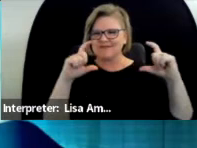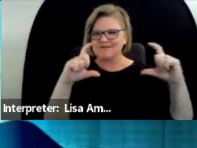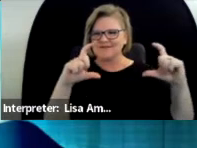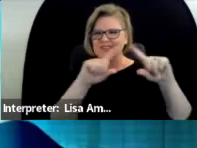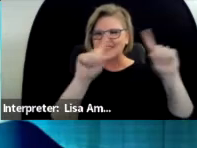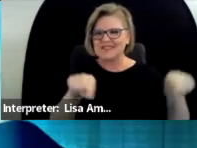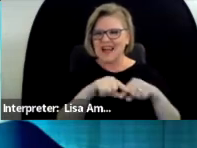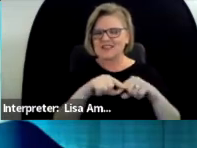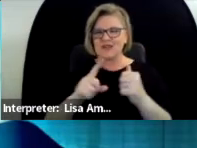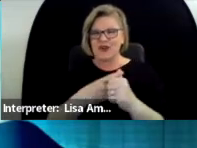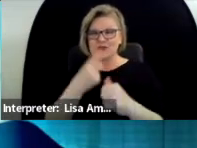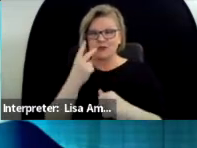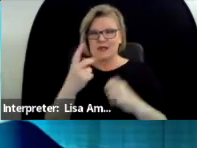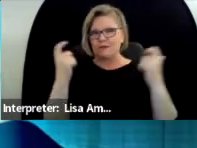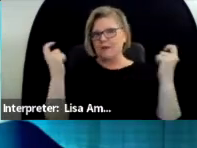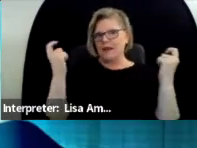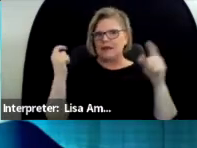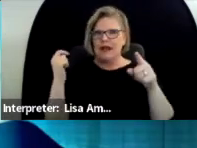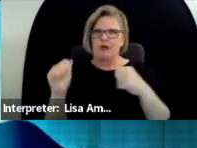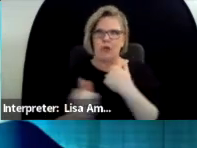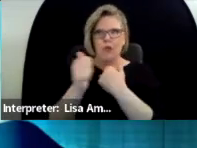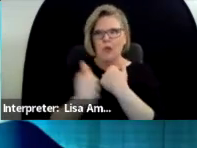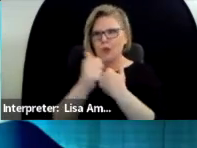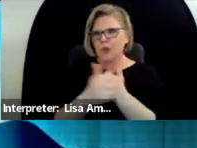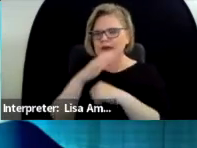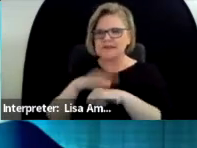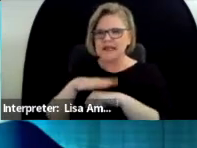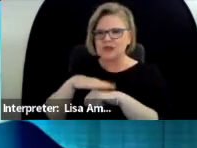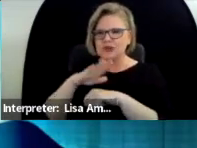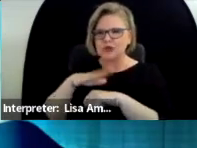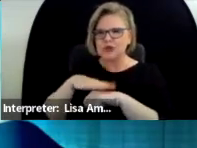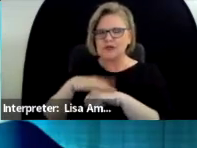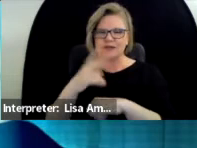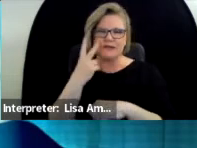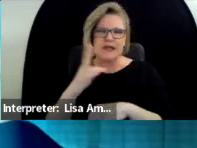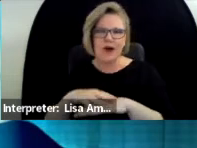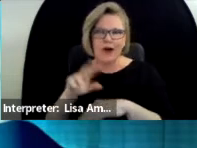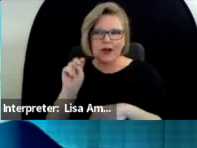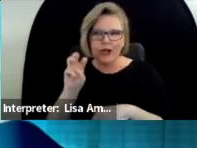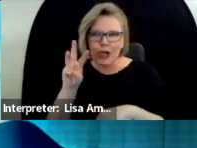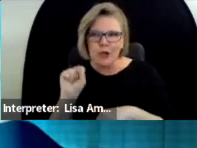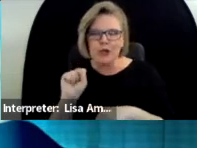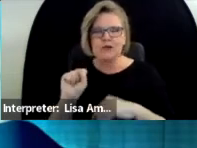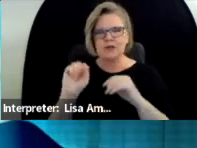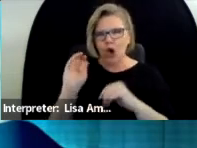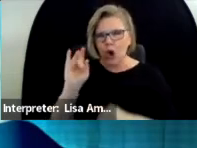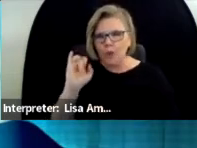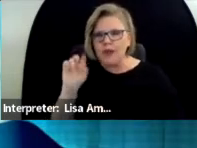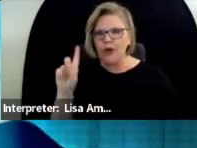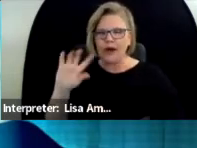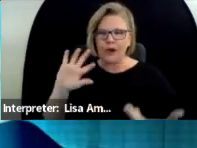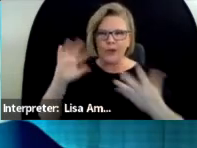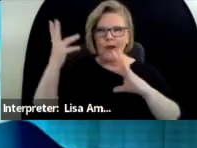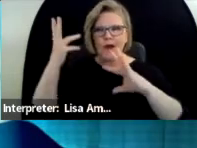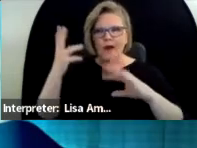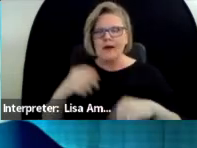about opioids is this big, like, kind of danger sign. You know, we'll see this on news reports. We have this opioid crisis, and